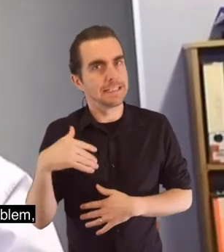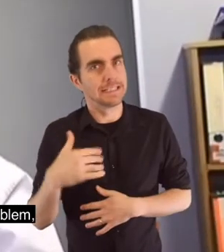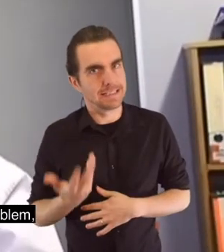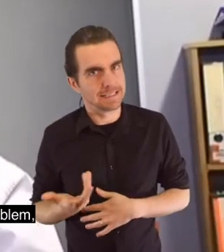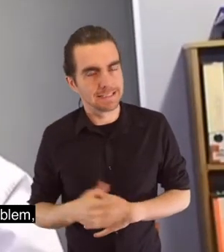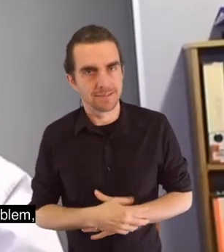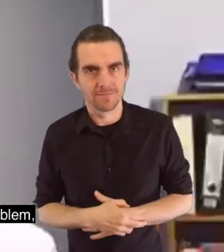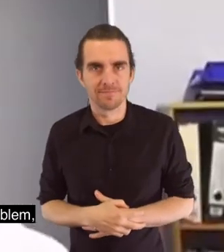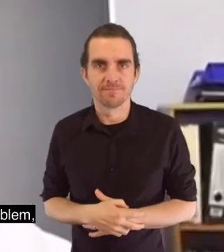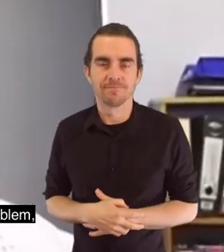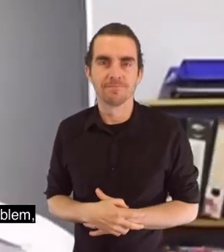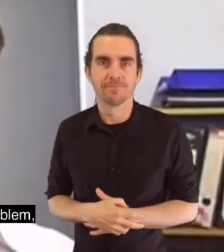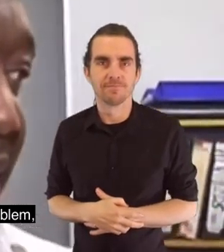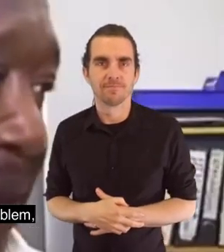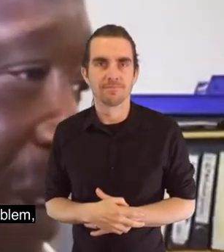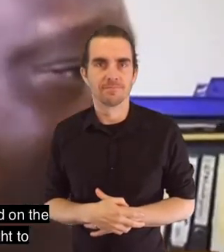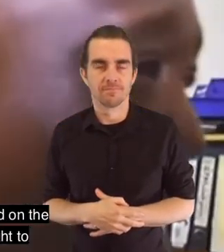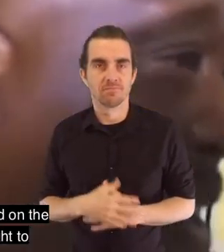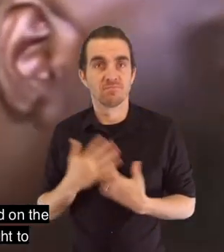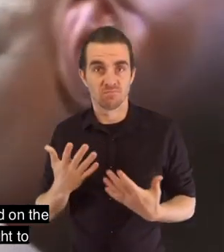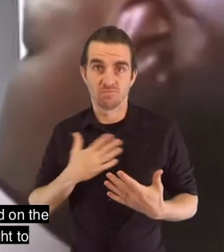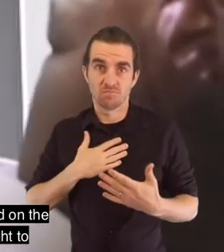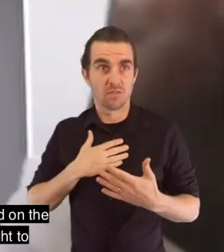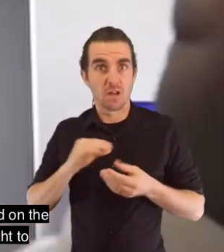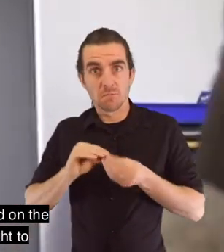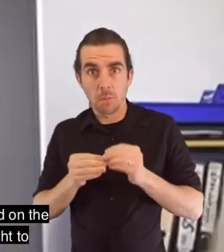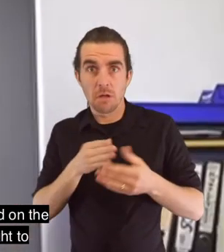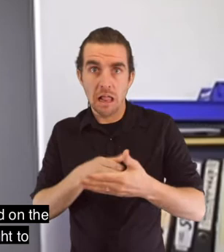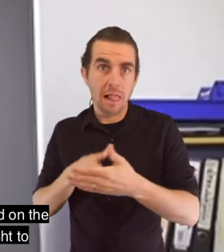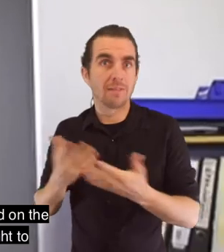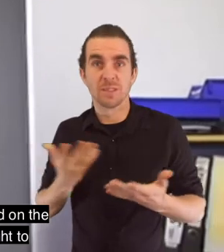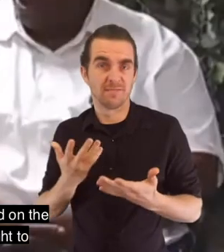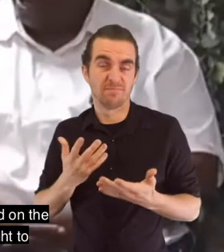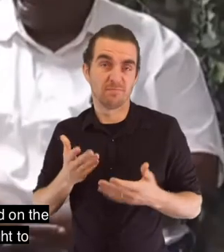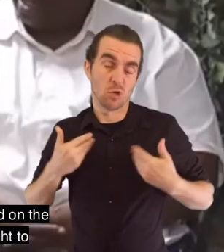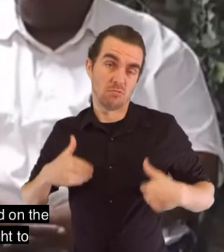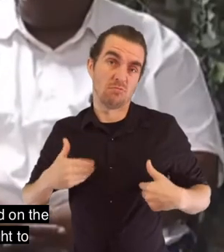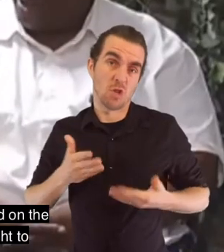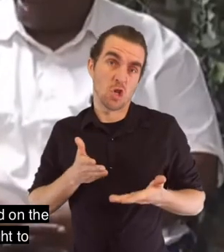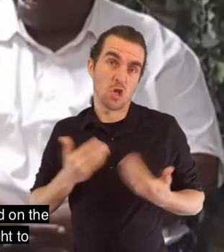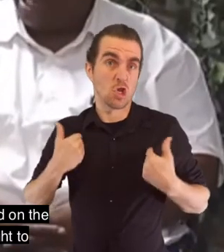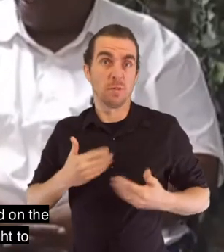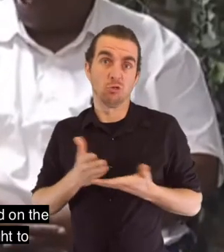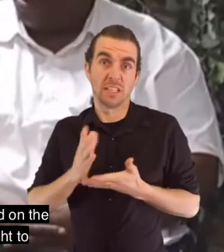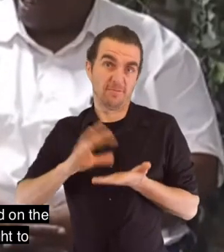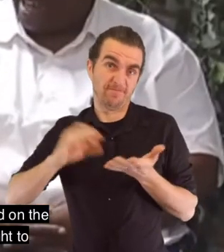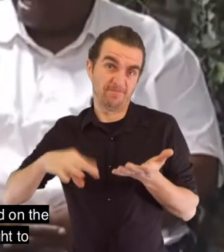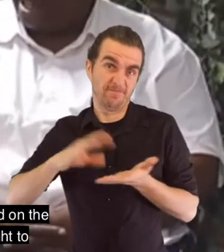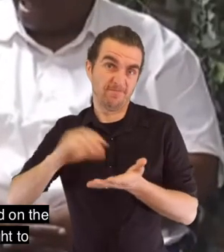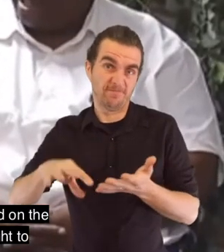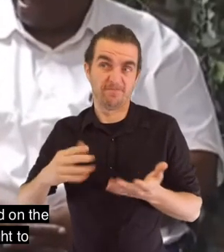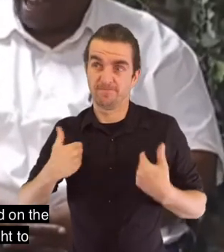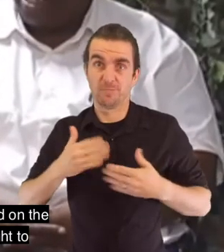but one of human rights. Every day, most of our problems are based on the violation of human